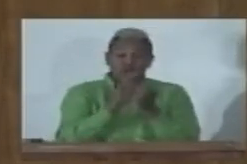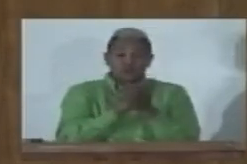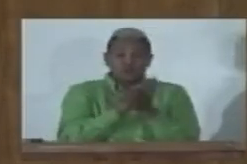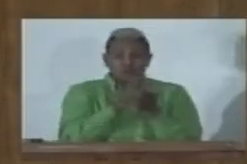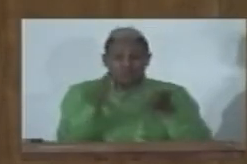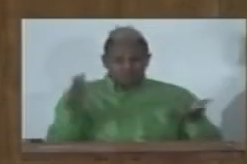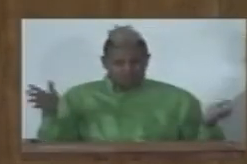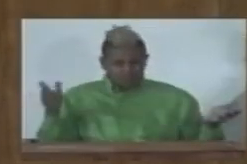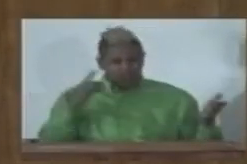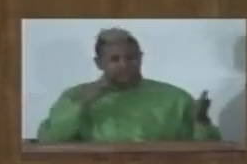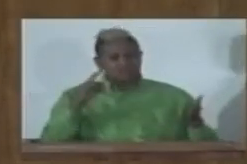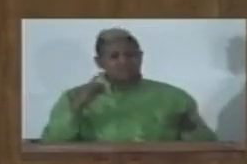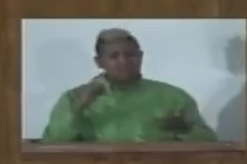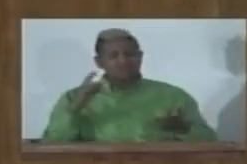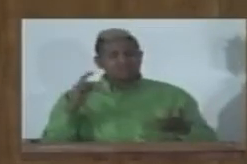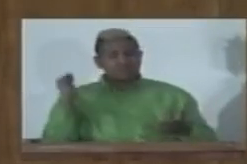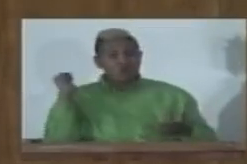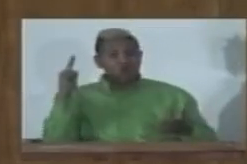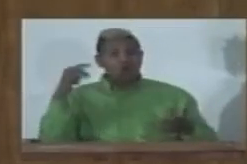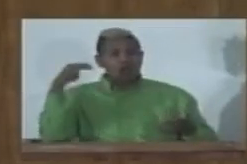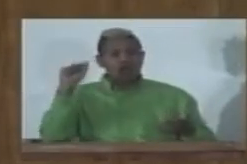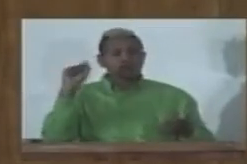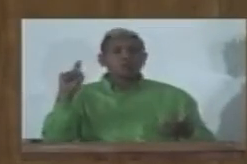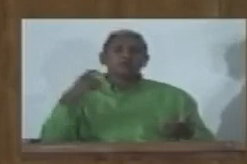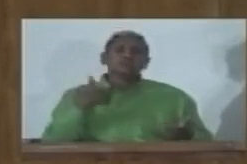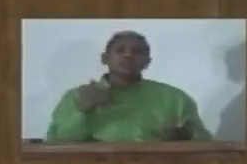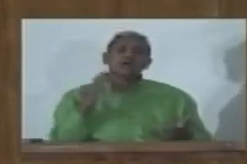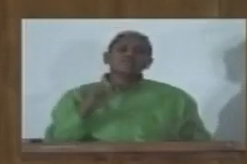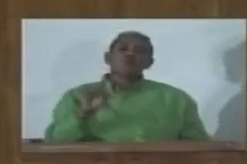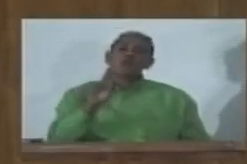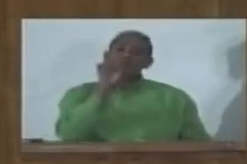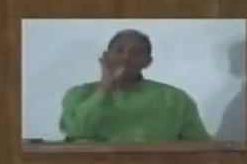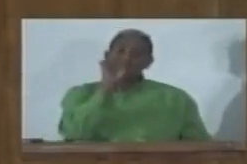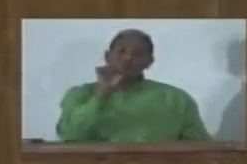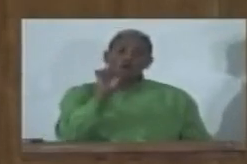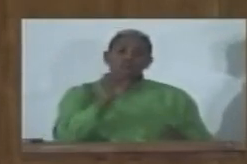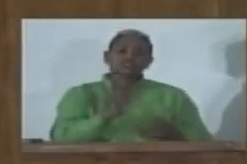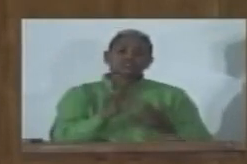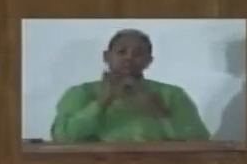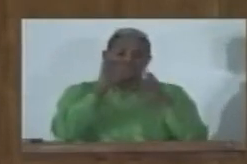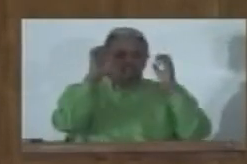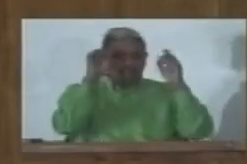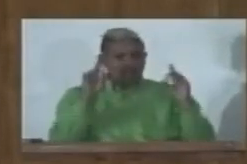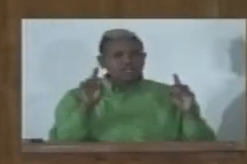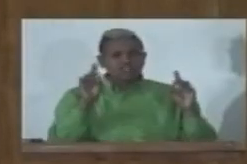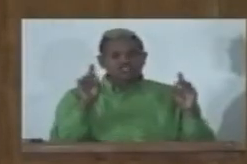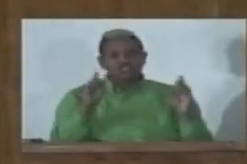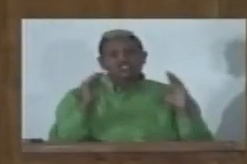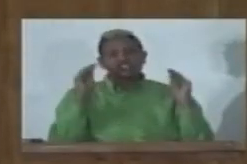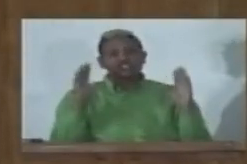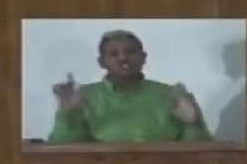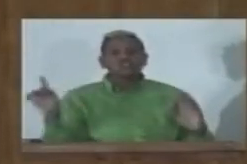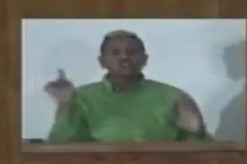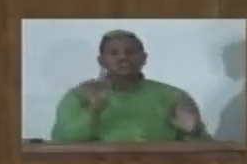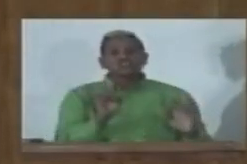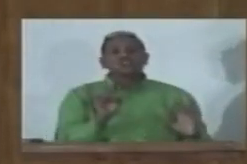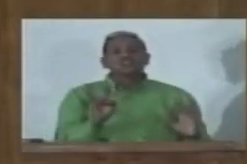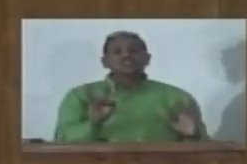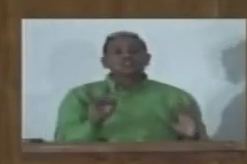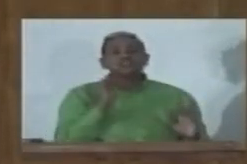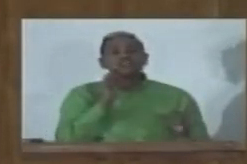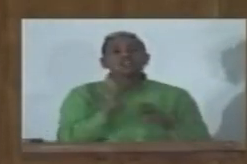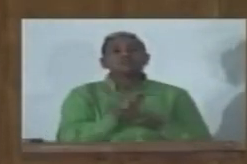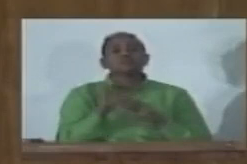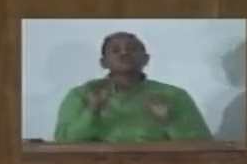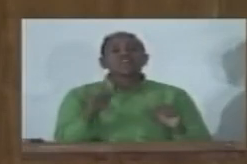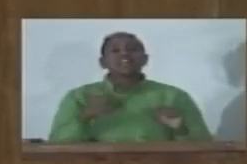That at a minimum, all high school must have at least one specialist education teacher. And then the ministry can